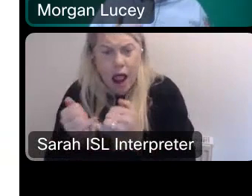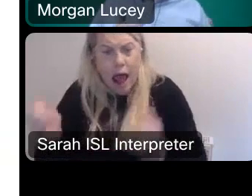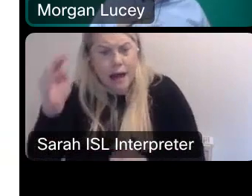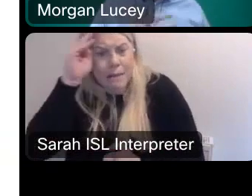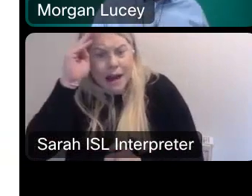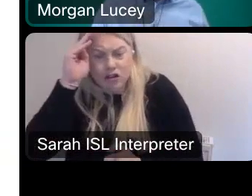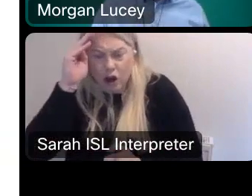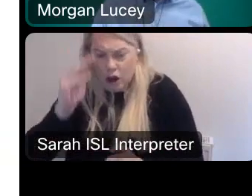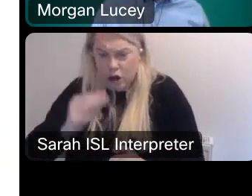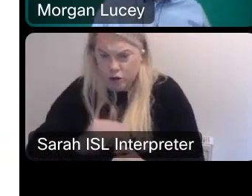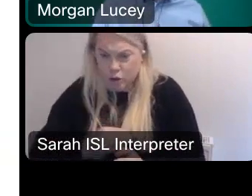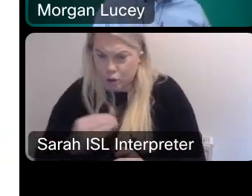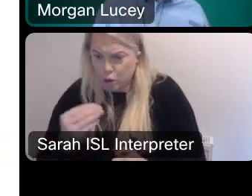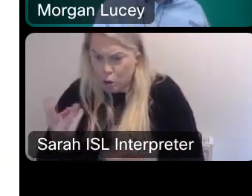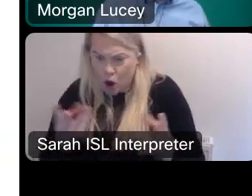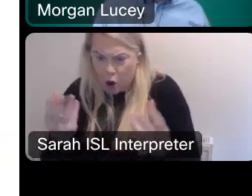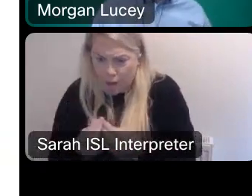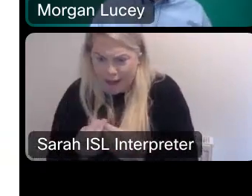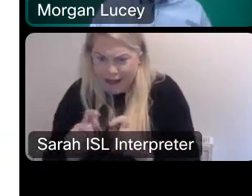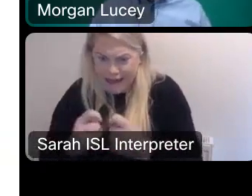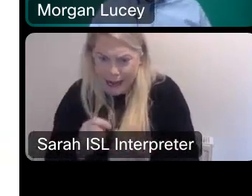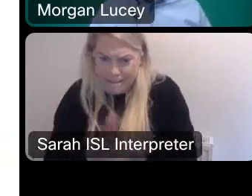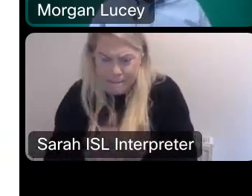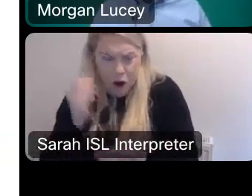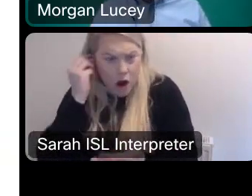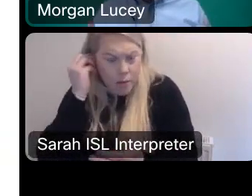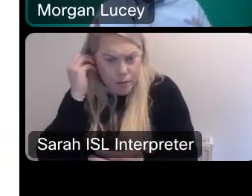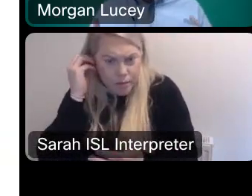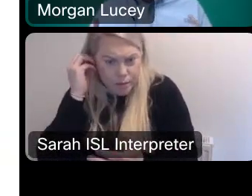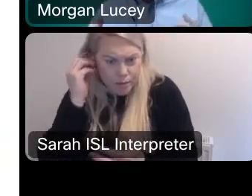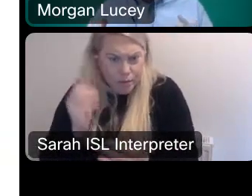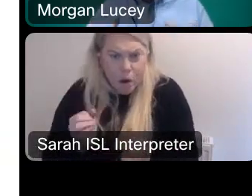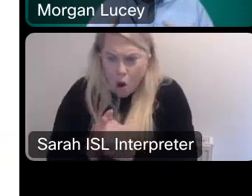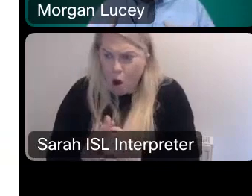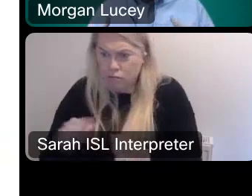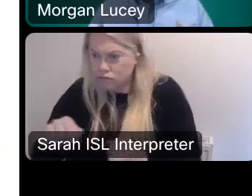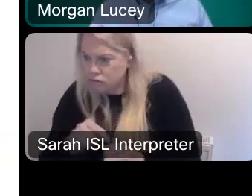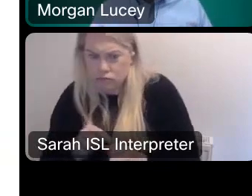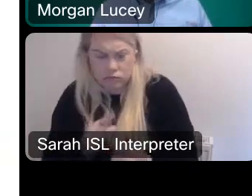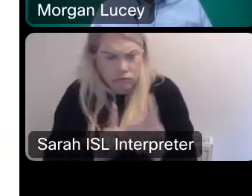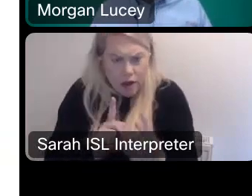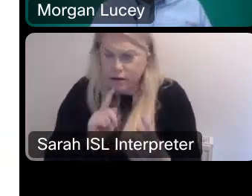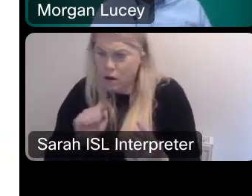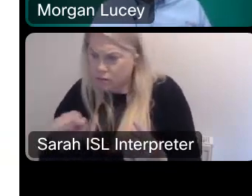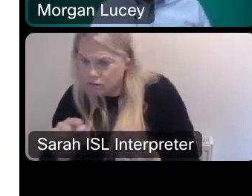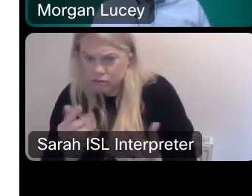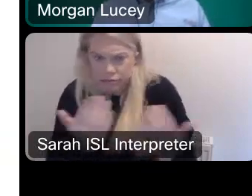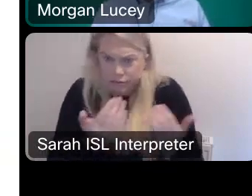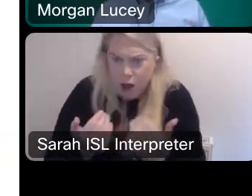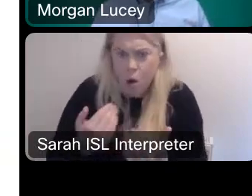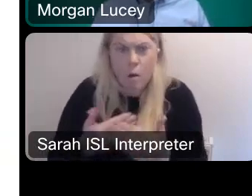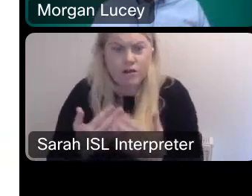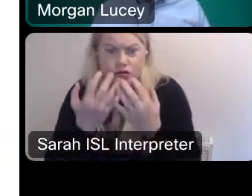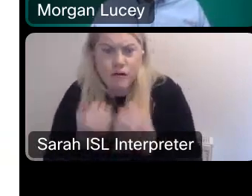with their team member or team members to run through and unpack what those stressors look like. So we identify